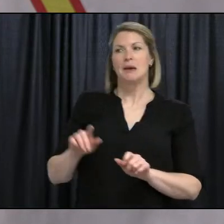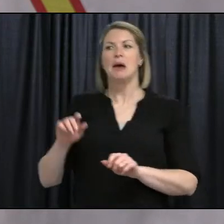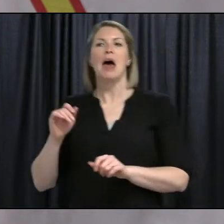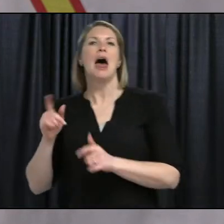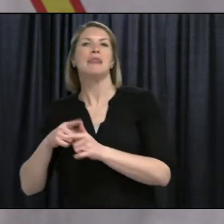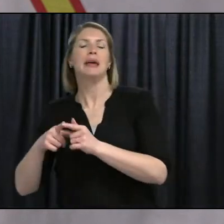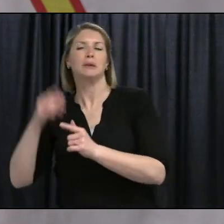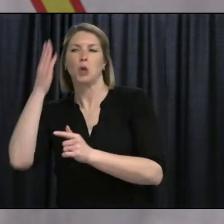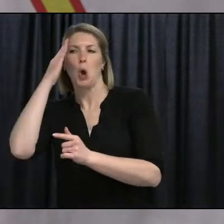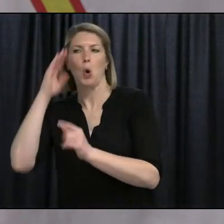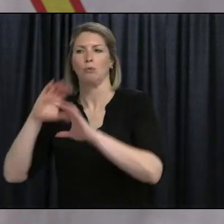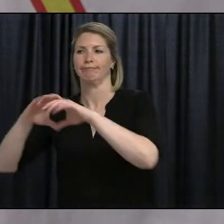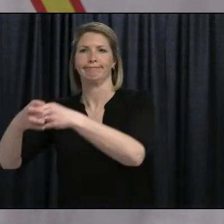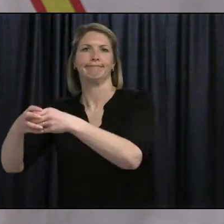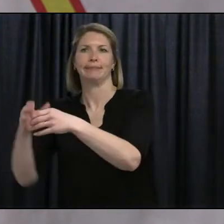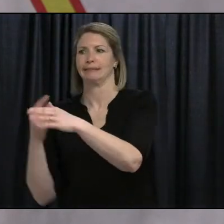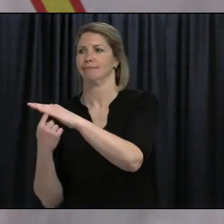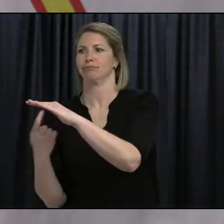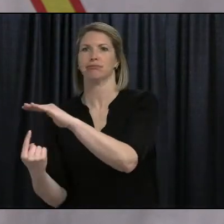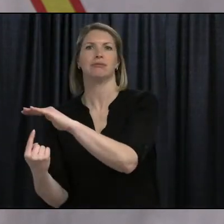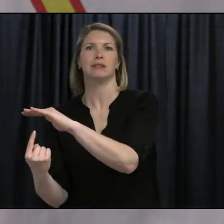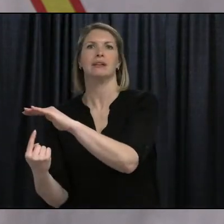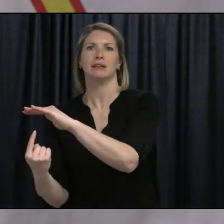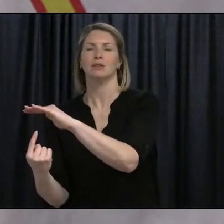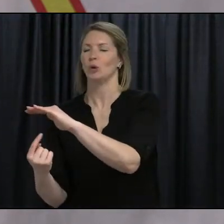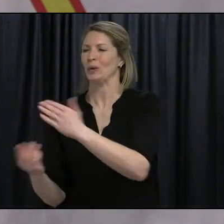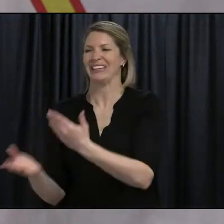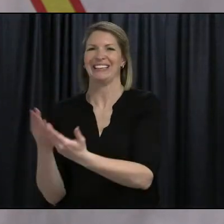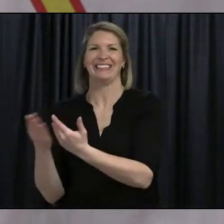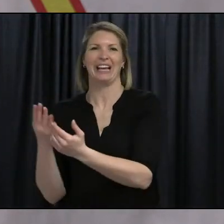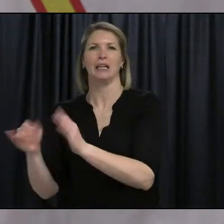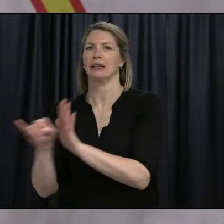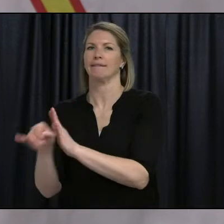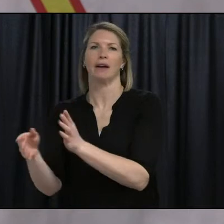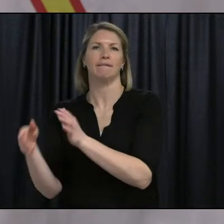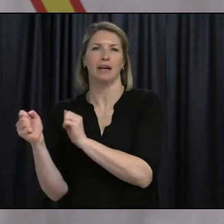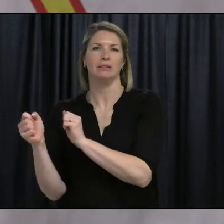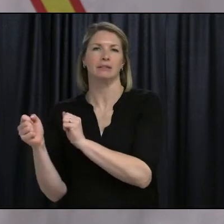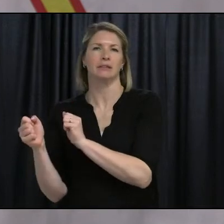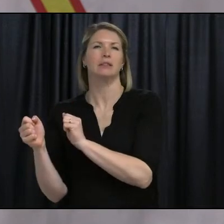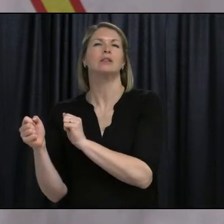up at approximately the same time. So, we think that